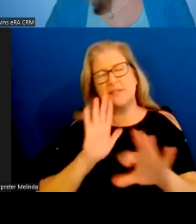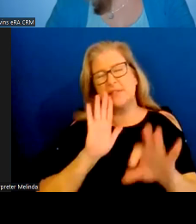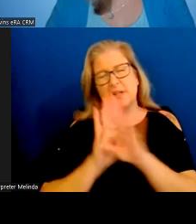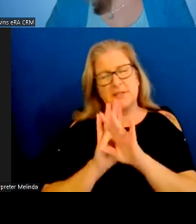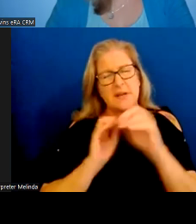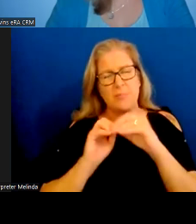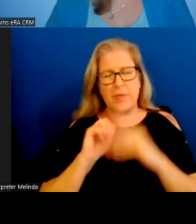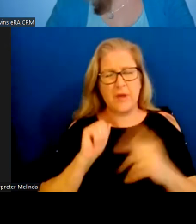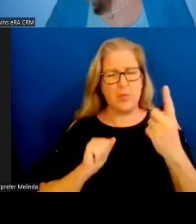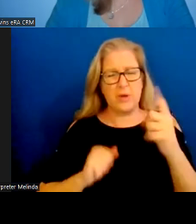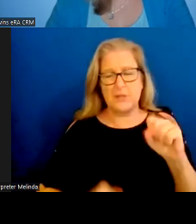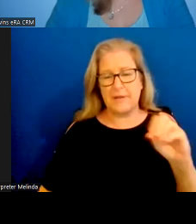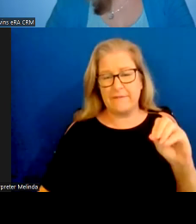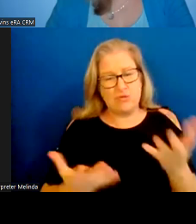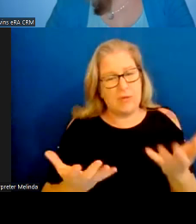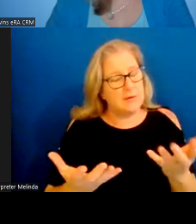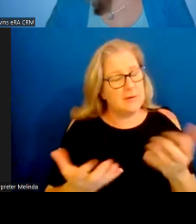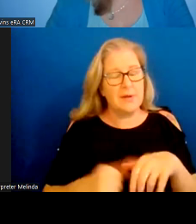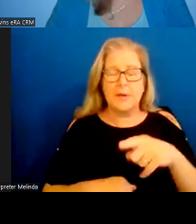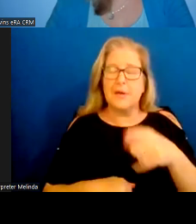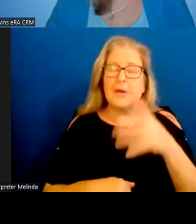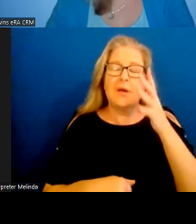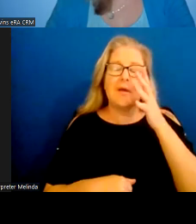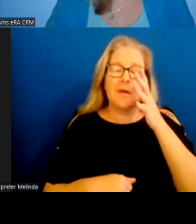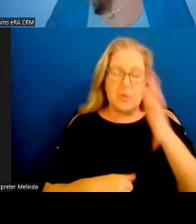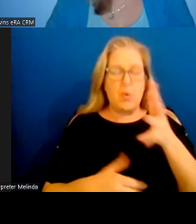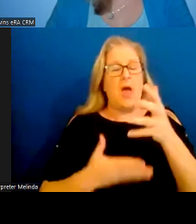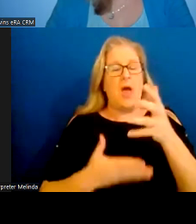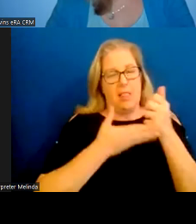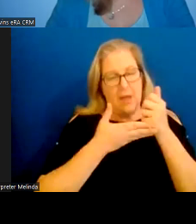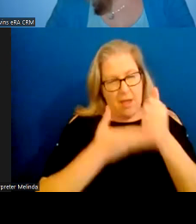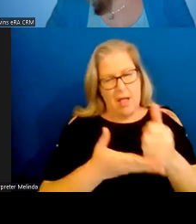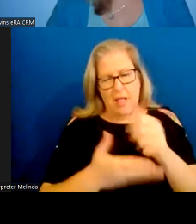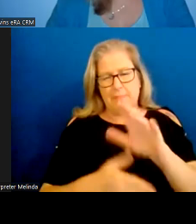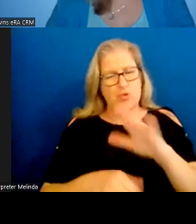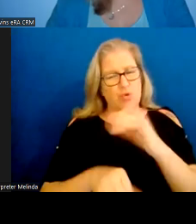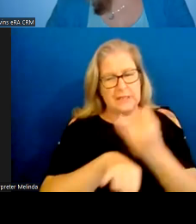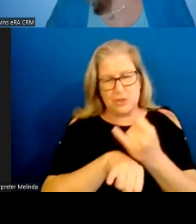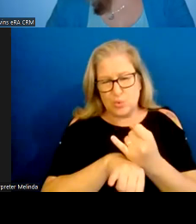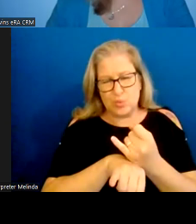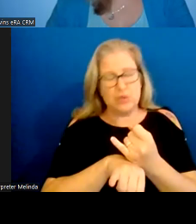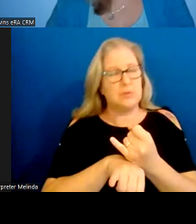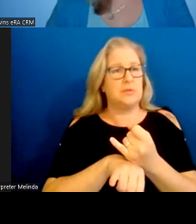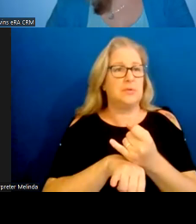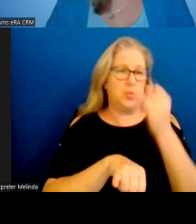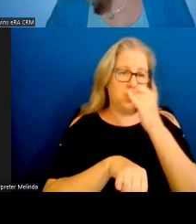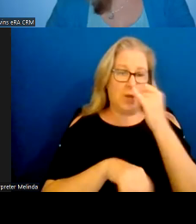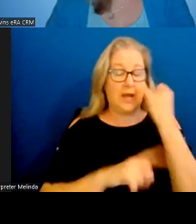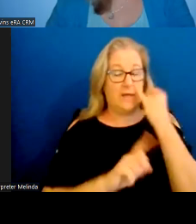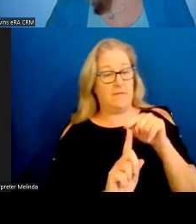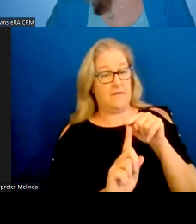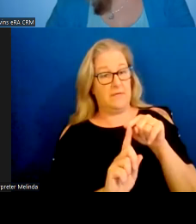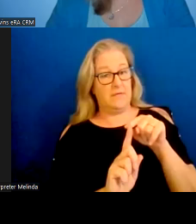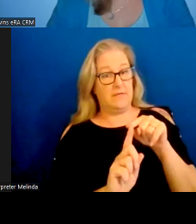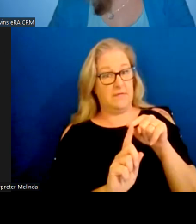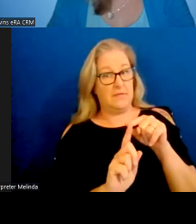official. It will help your institution in the long run, especially if the